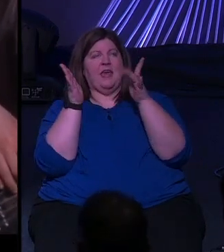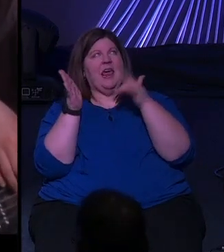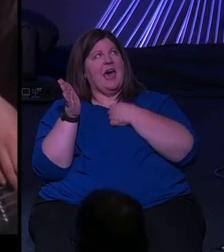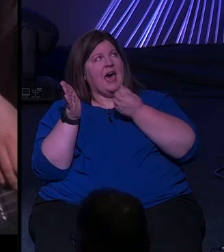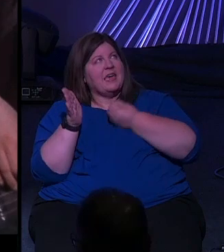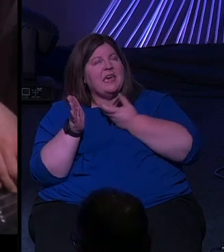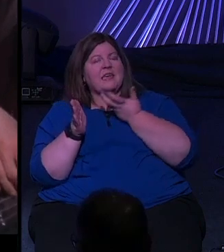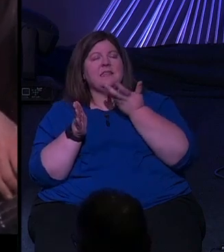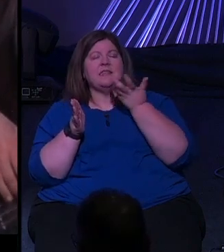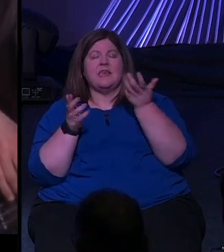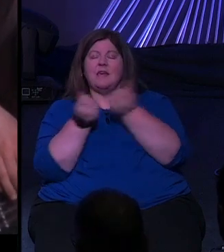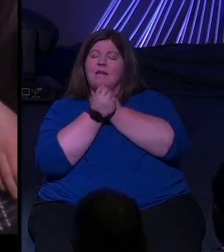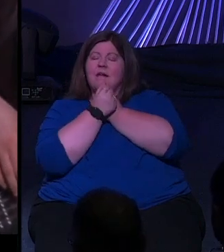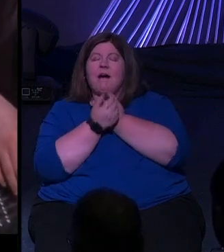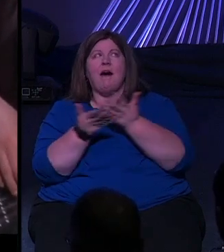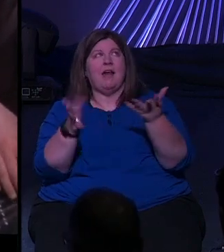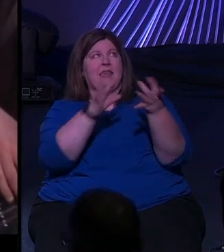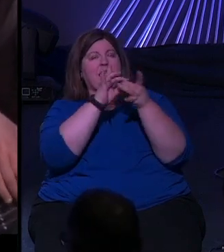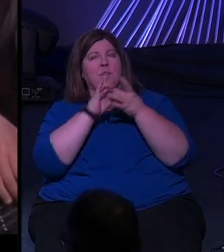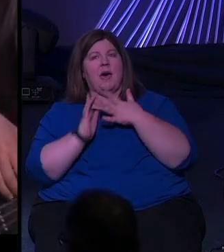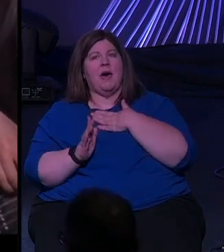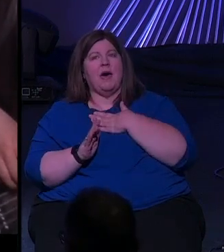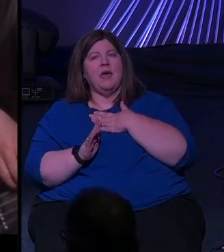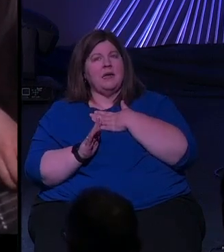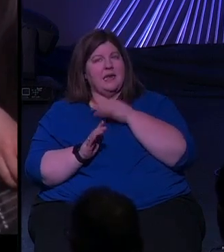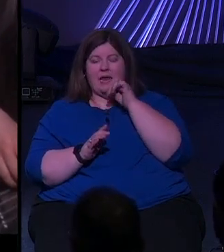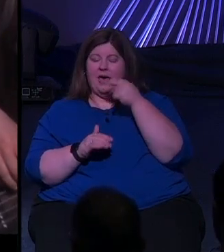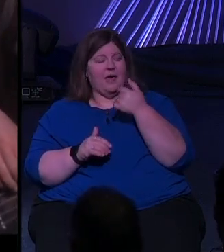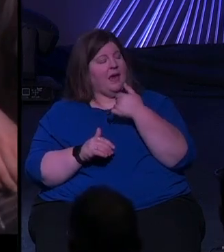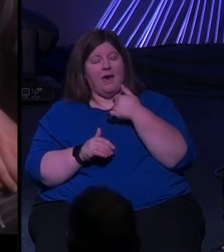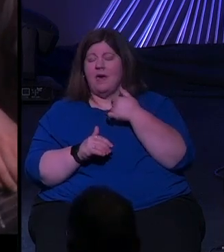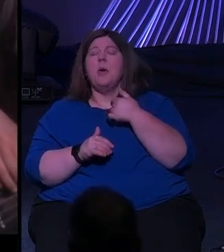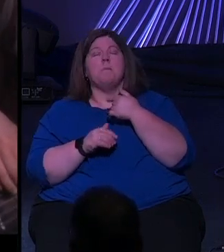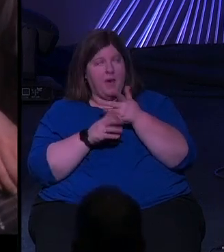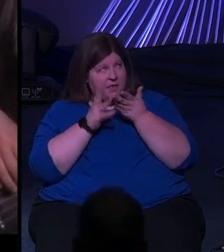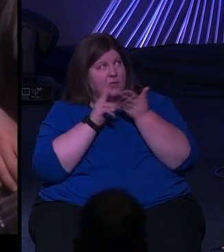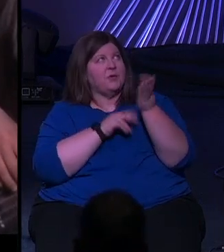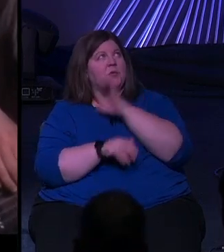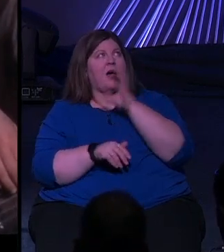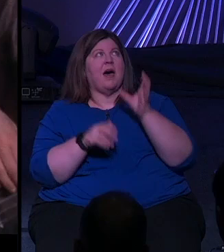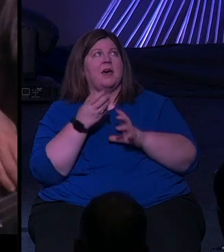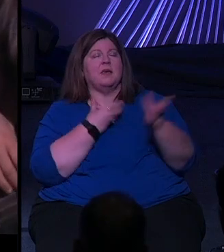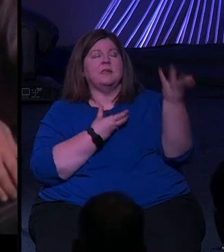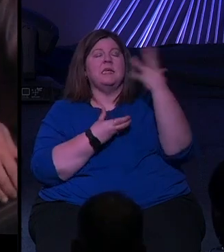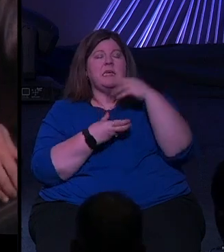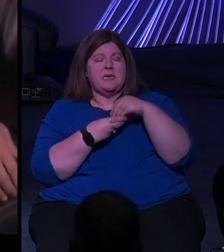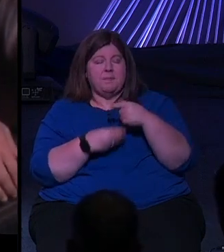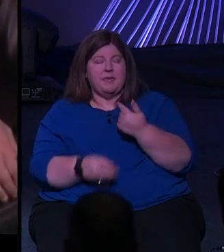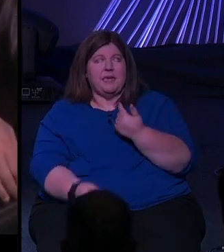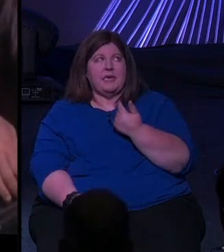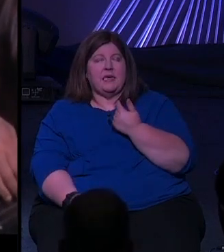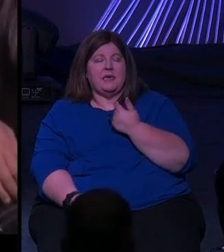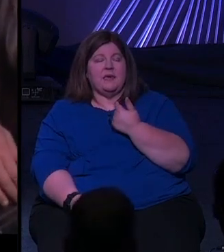divine, I can sing, all is mine, yet not I, but through Christ